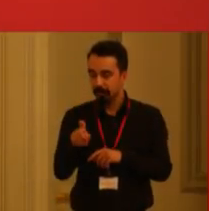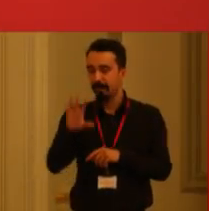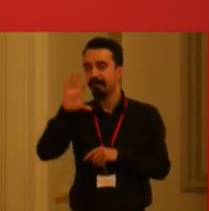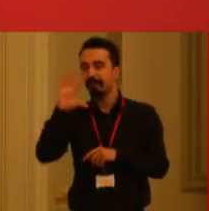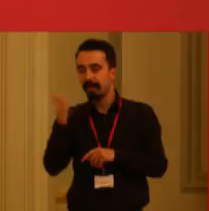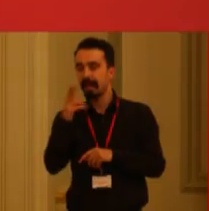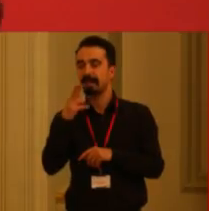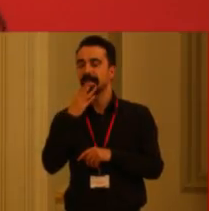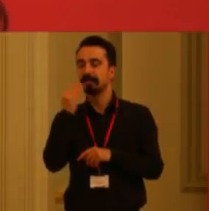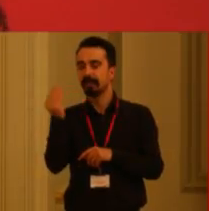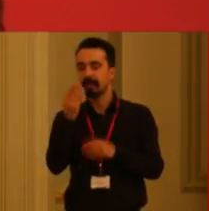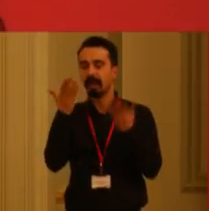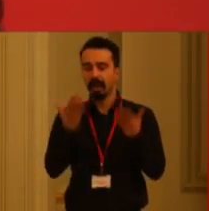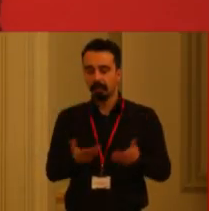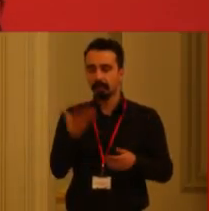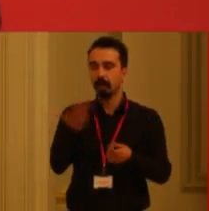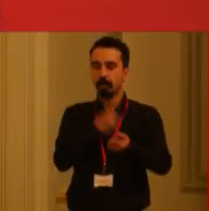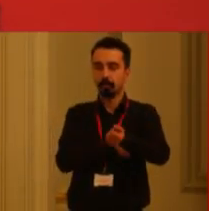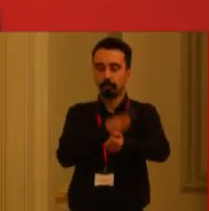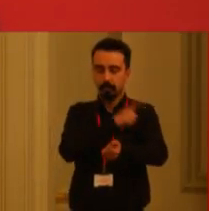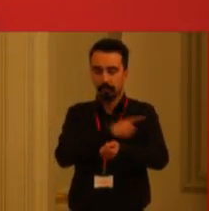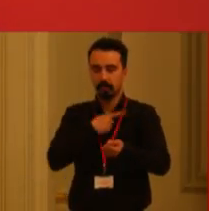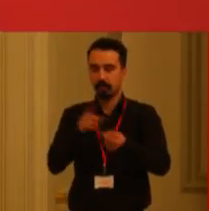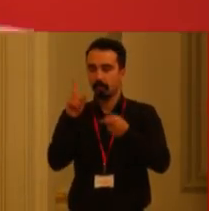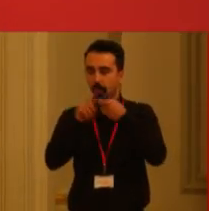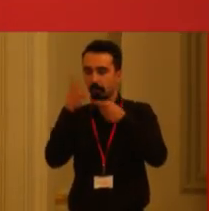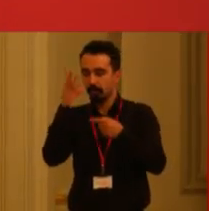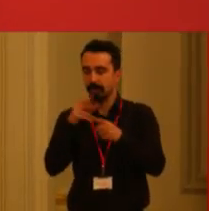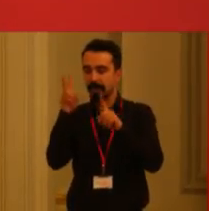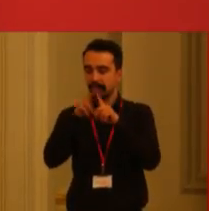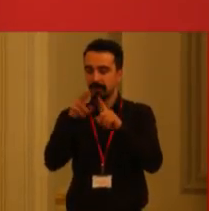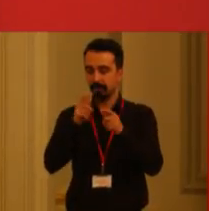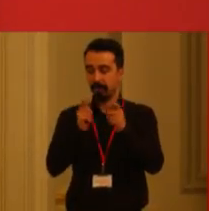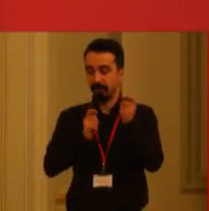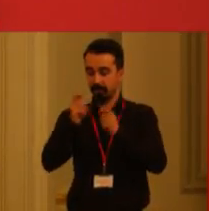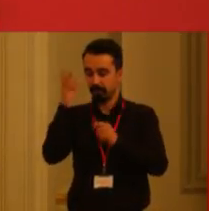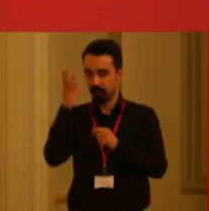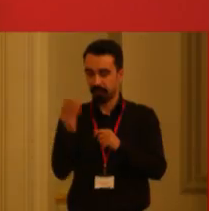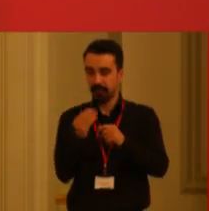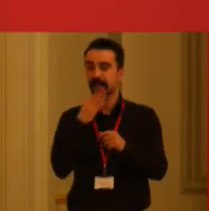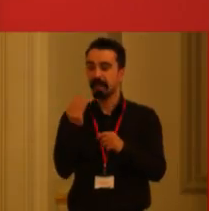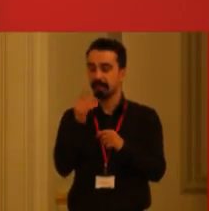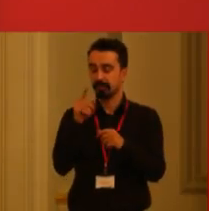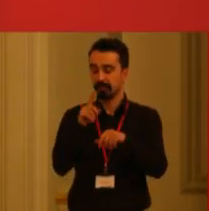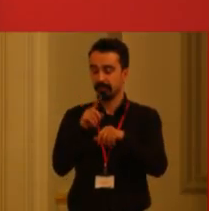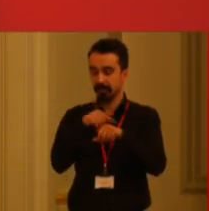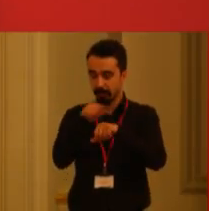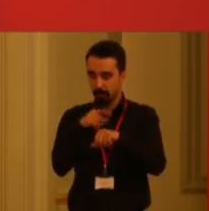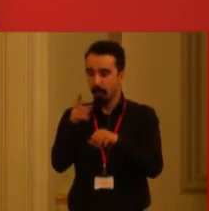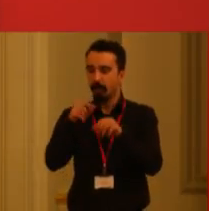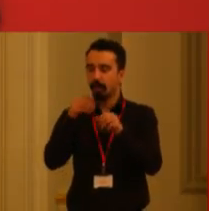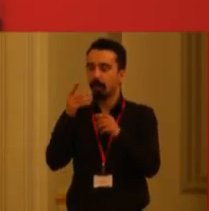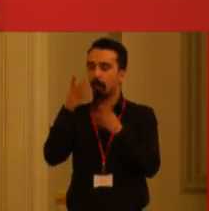you think they see this as participation? Or if young people are able